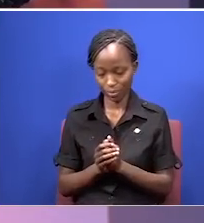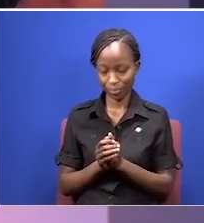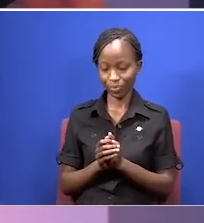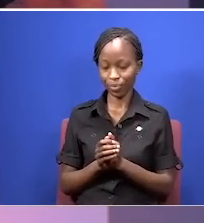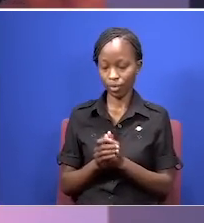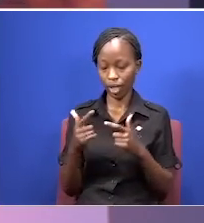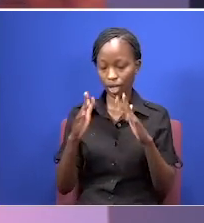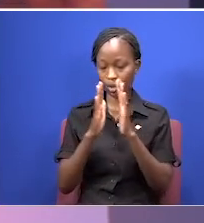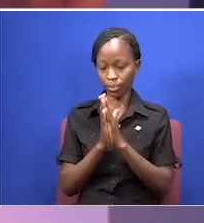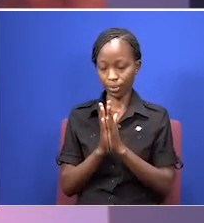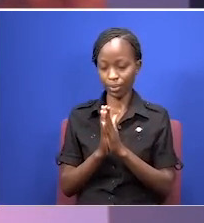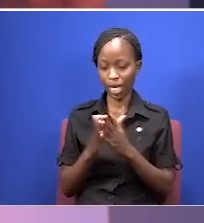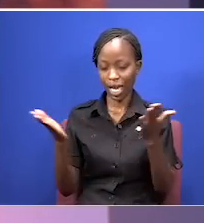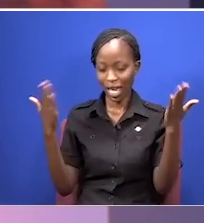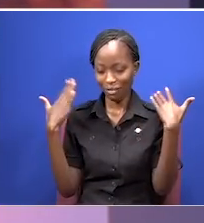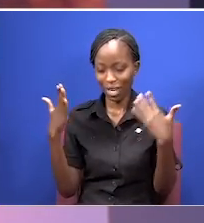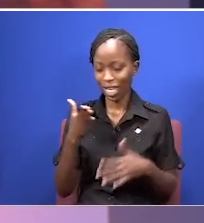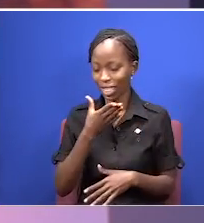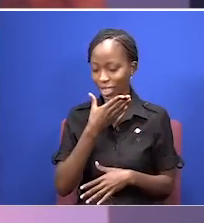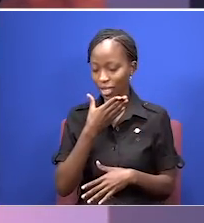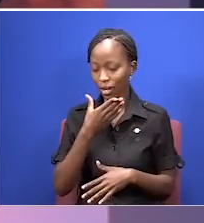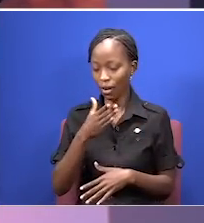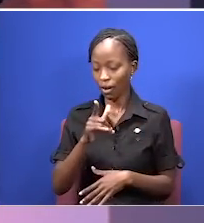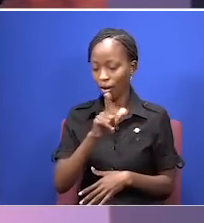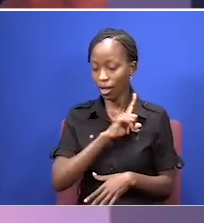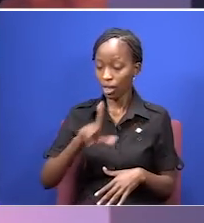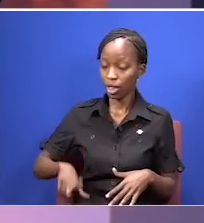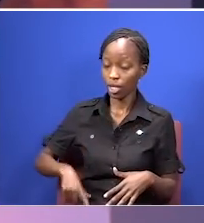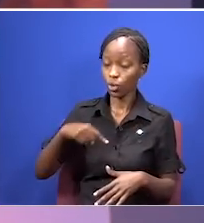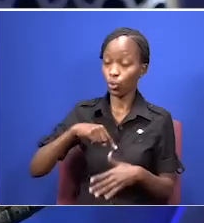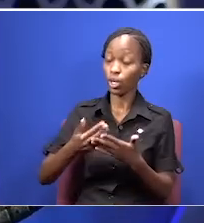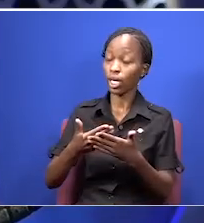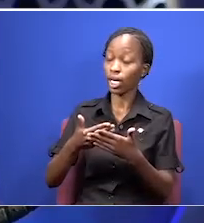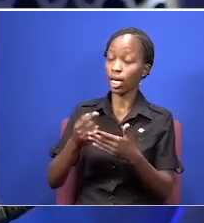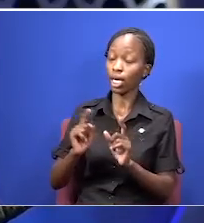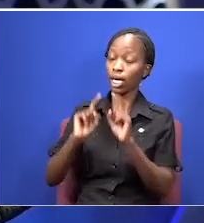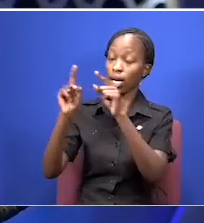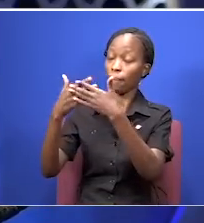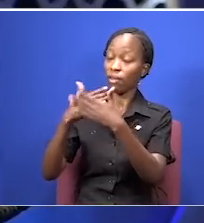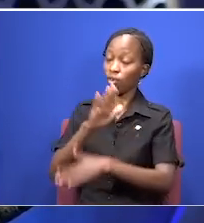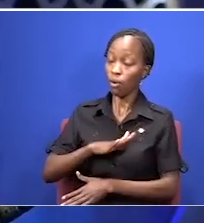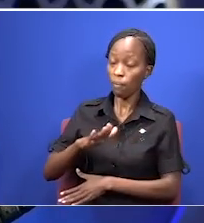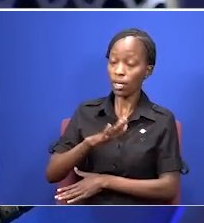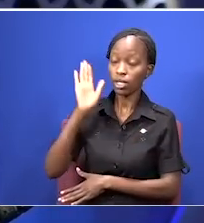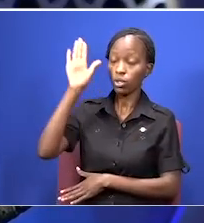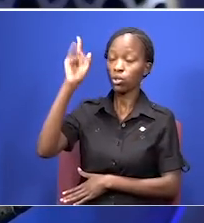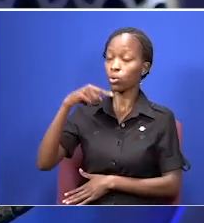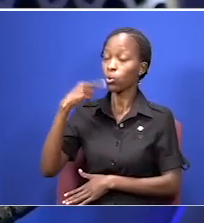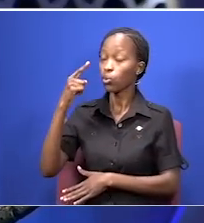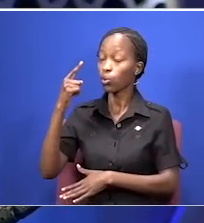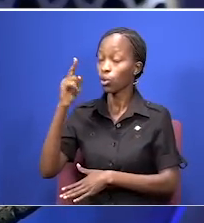everlasting father we come before your presence you is the giver of life and of all good